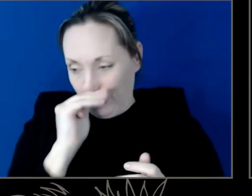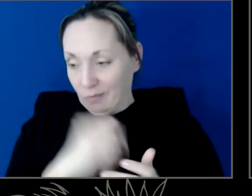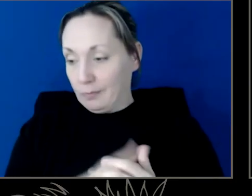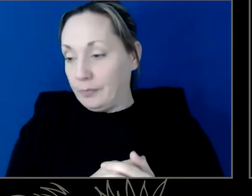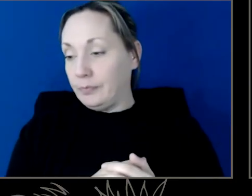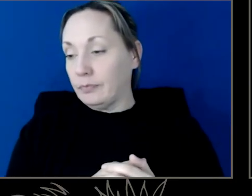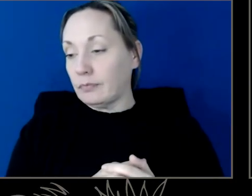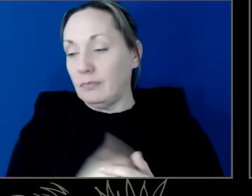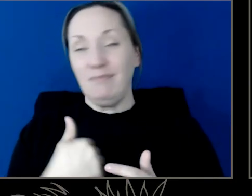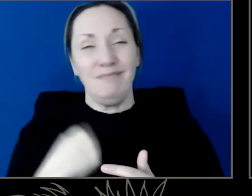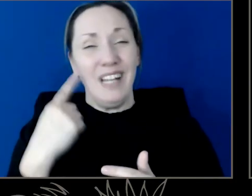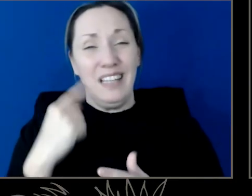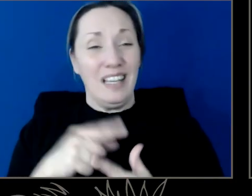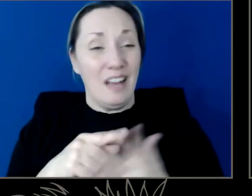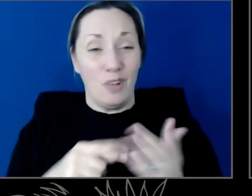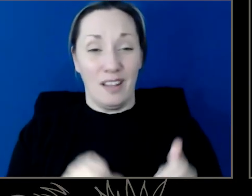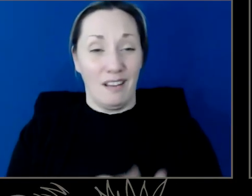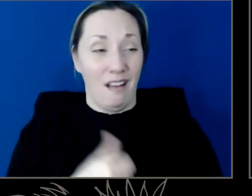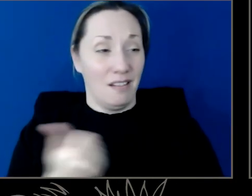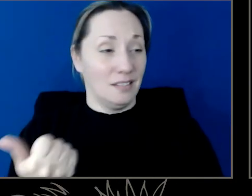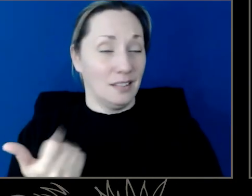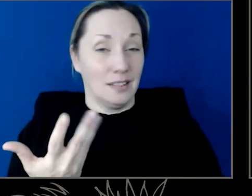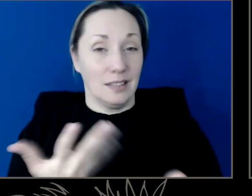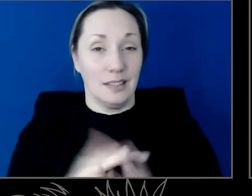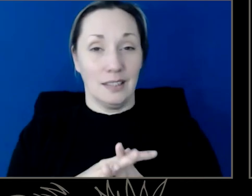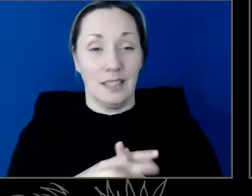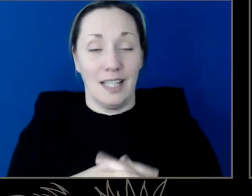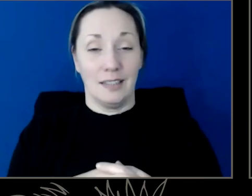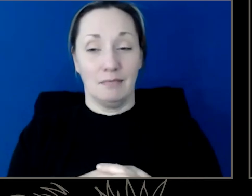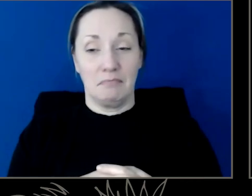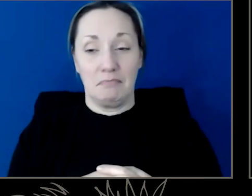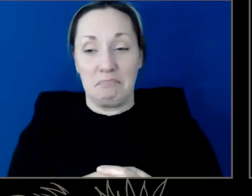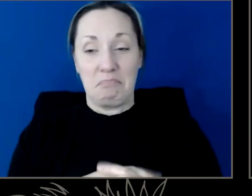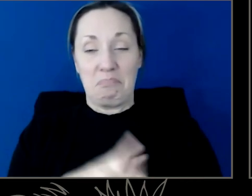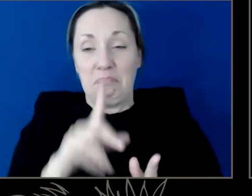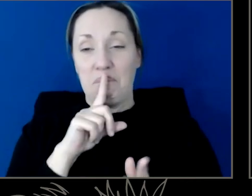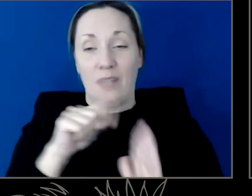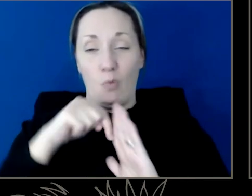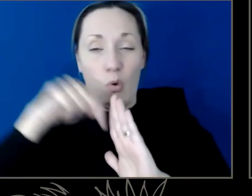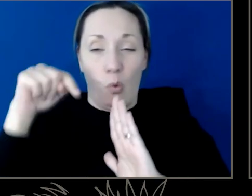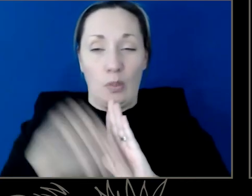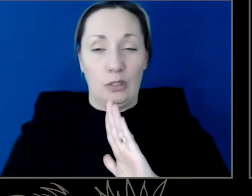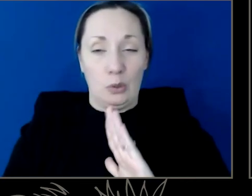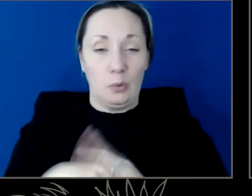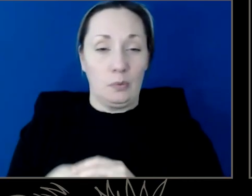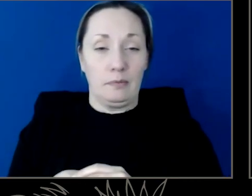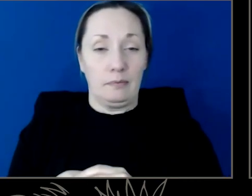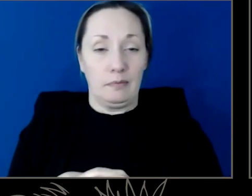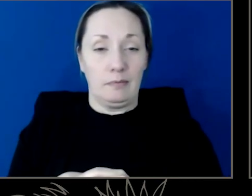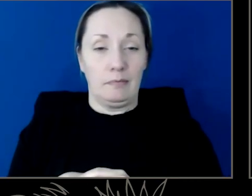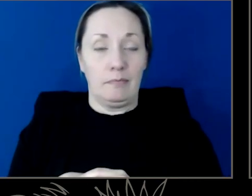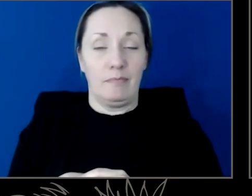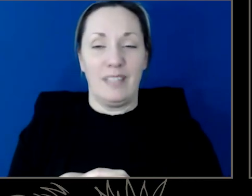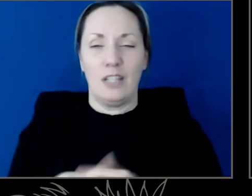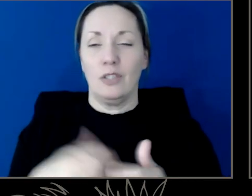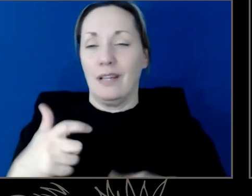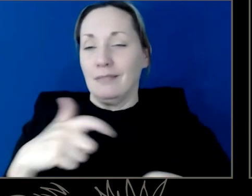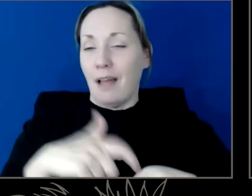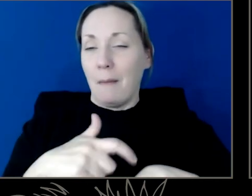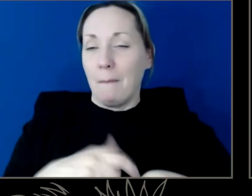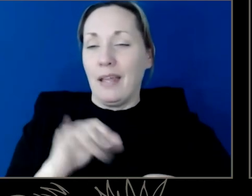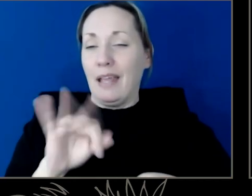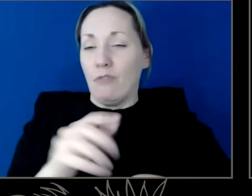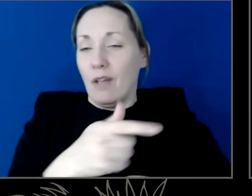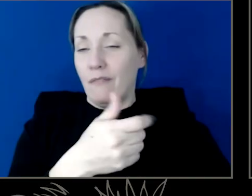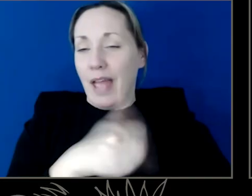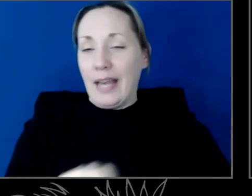And then I think everything else I won't go into, just to leave